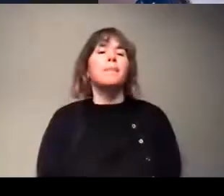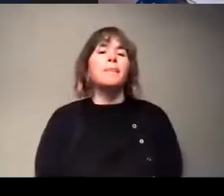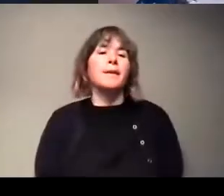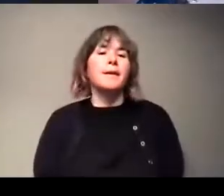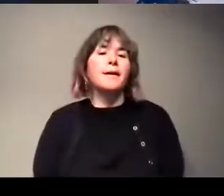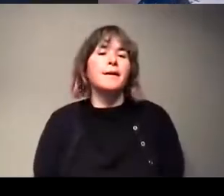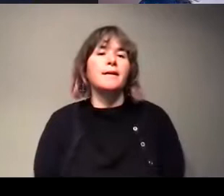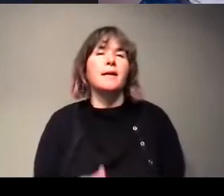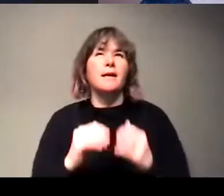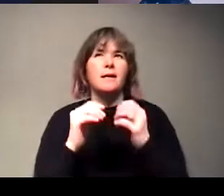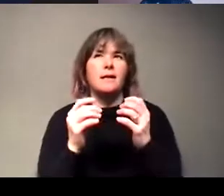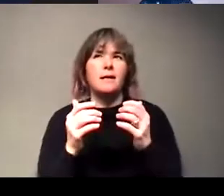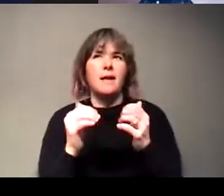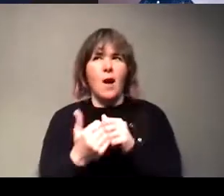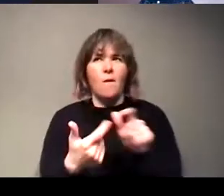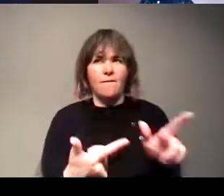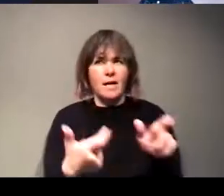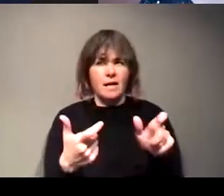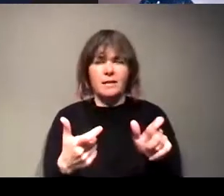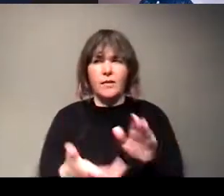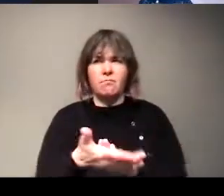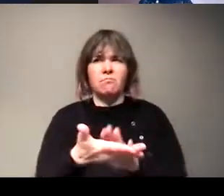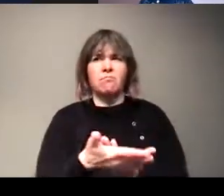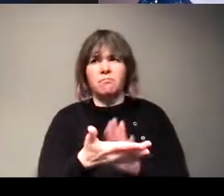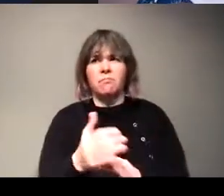So I don't know how fast you'd have to accelerate it to